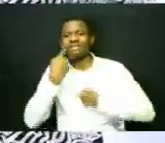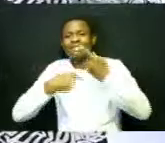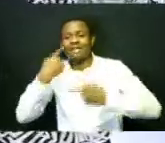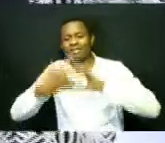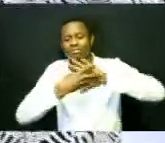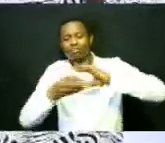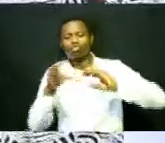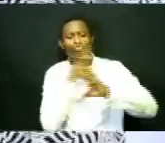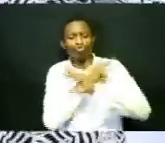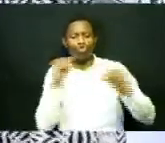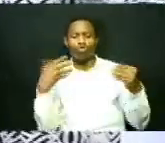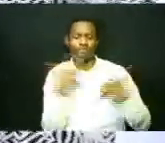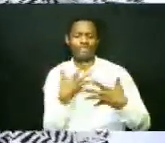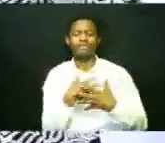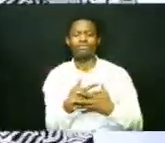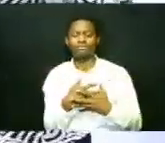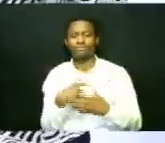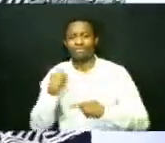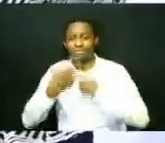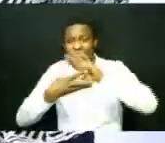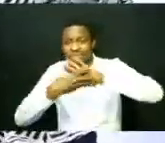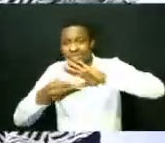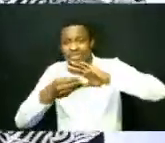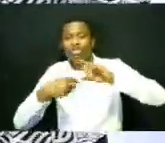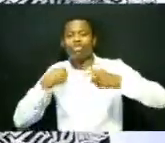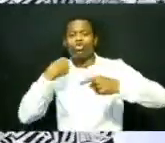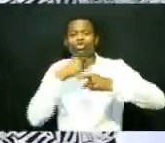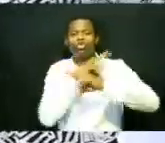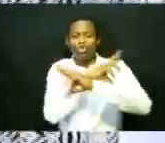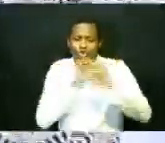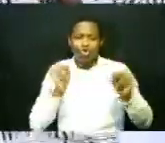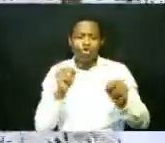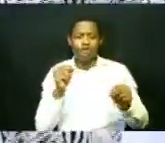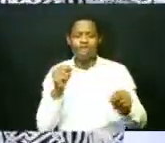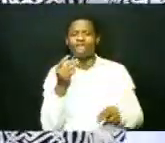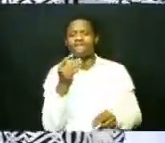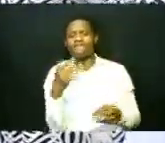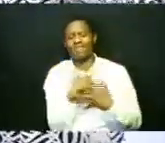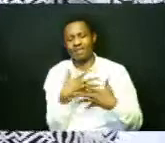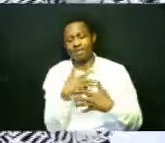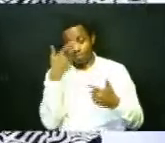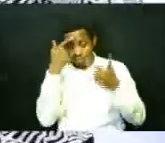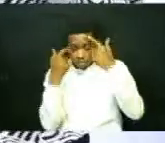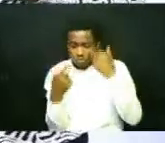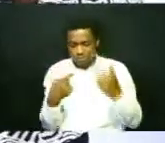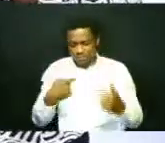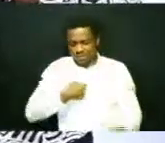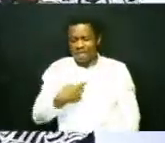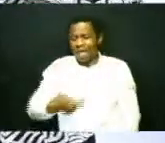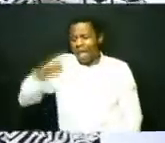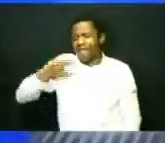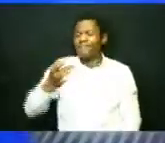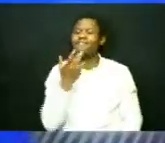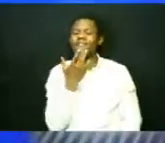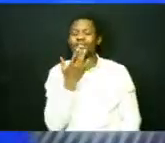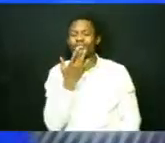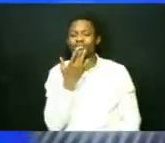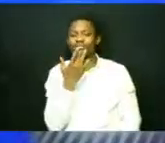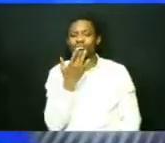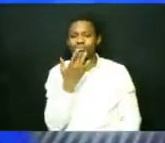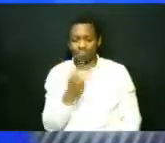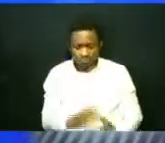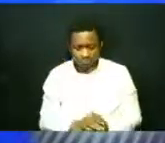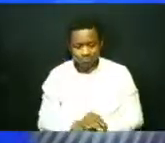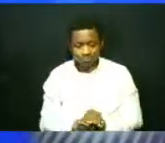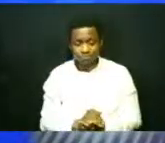And because I am highly favored. Number two, Luke